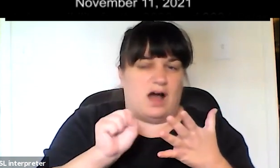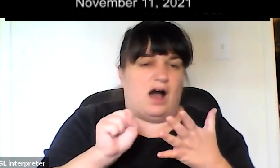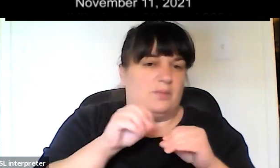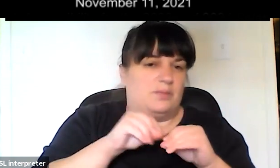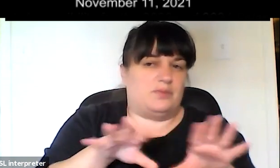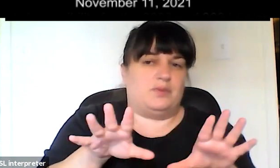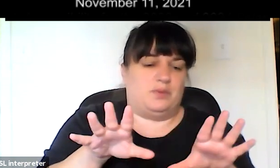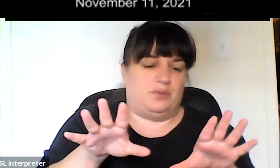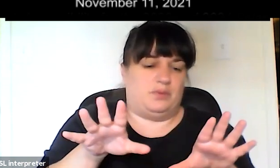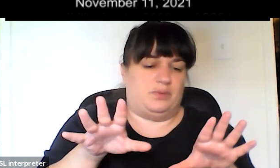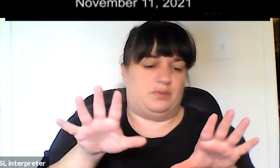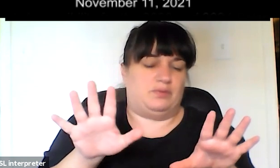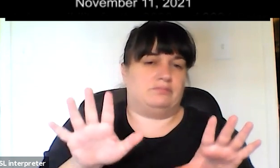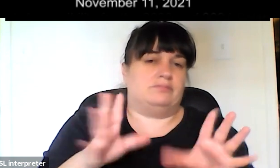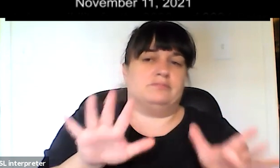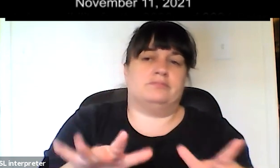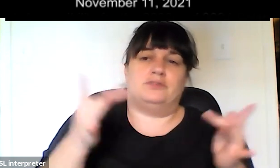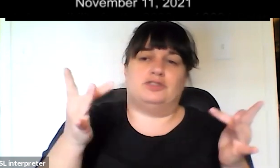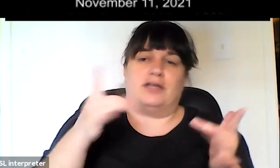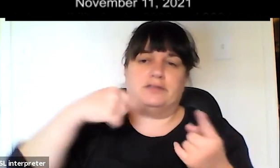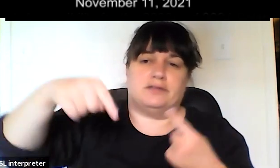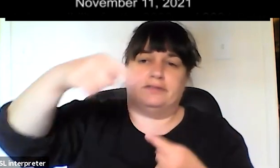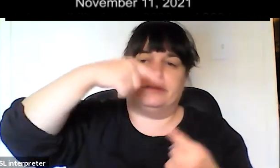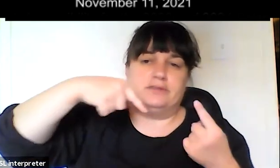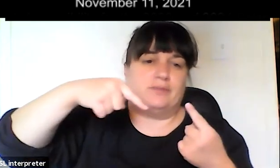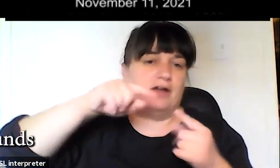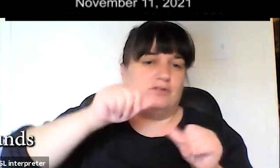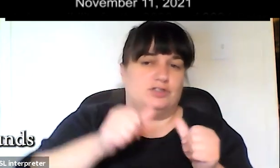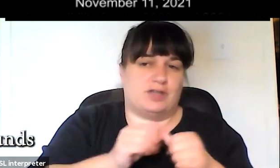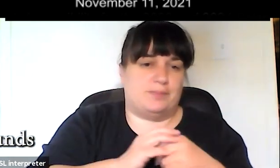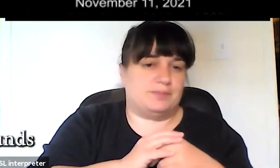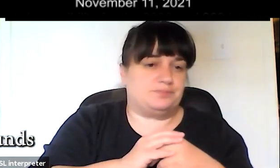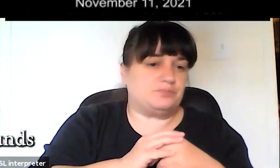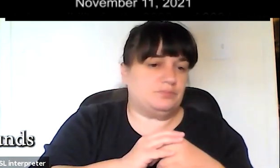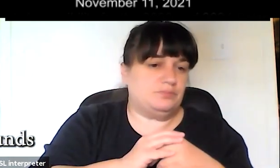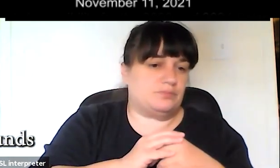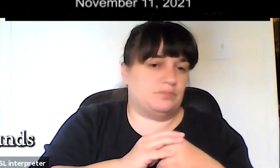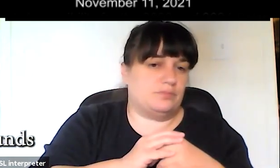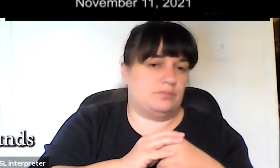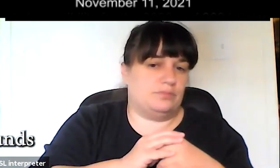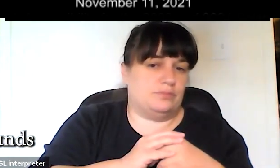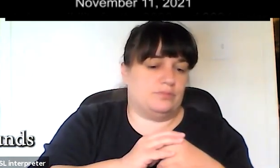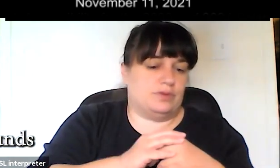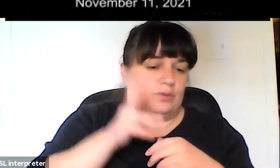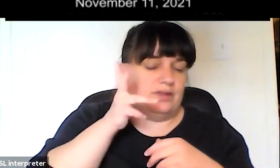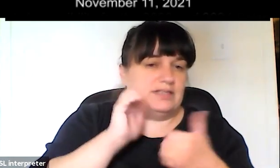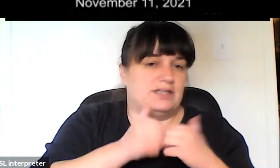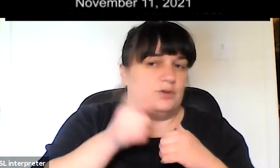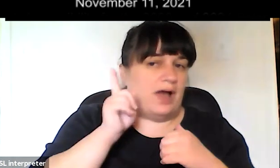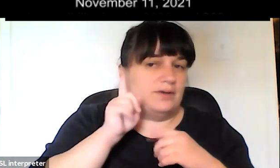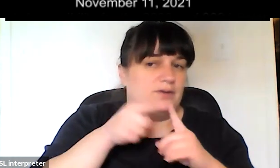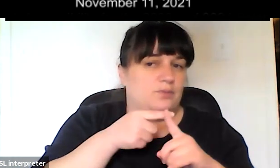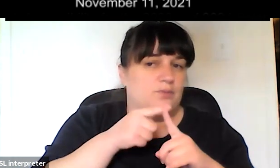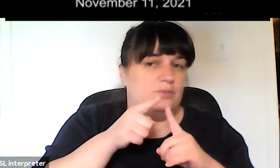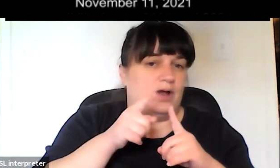of very gentle spiral kind of S shape. And here we are listening to how it sounds when we